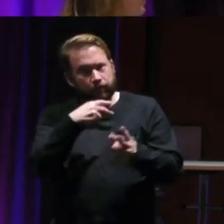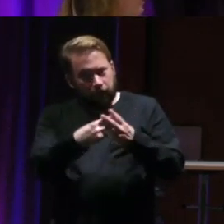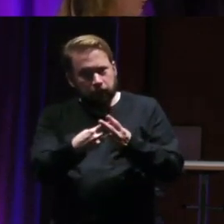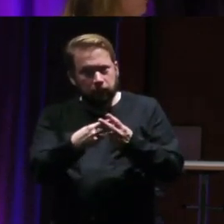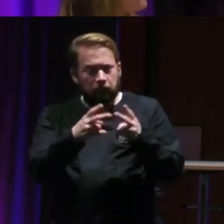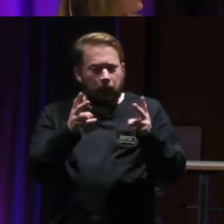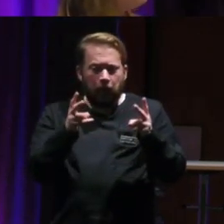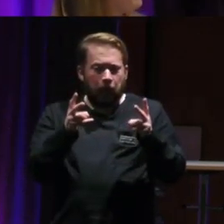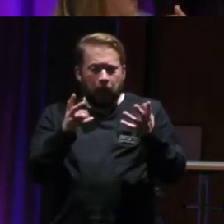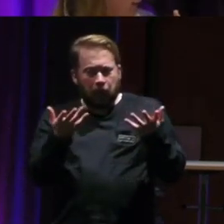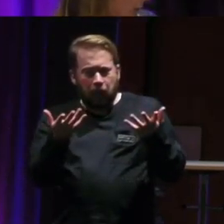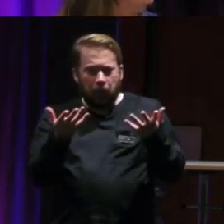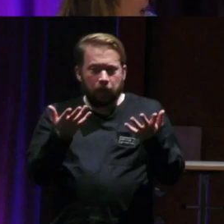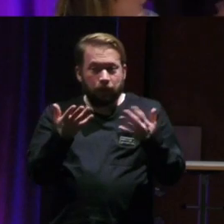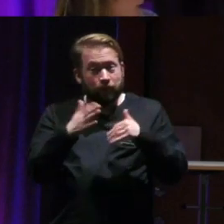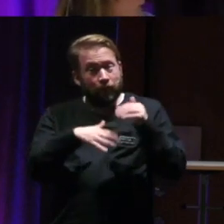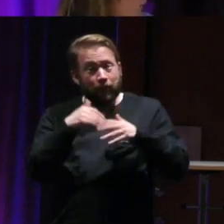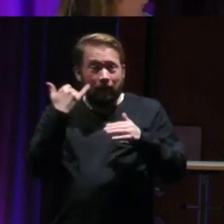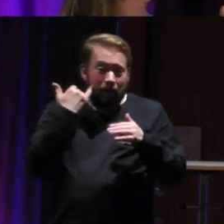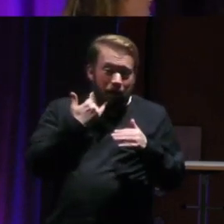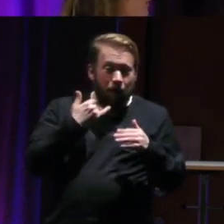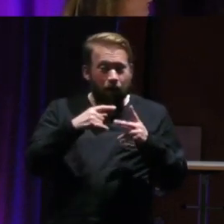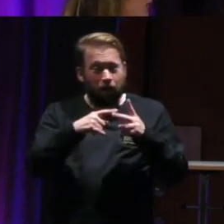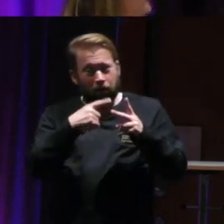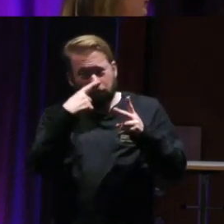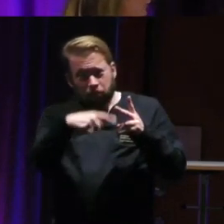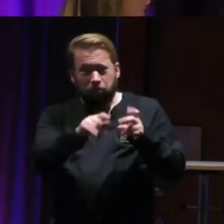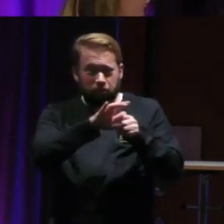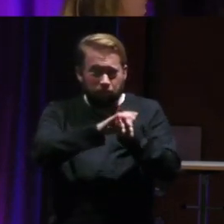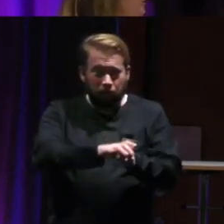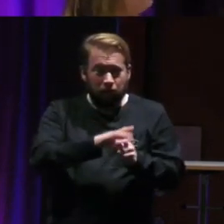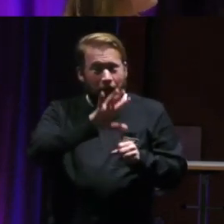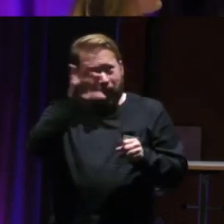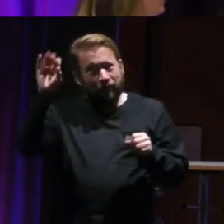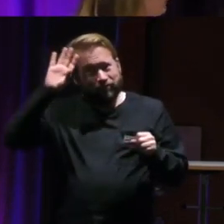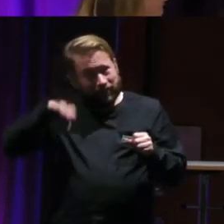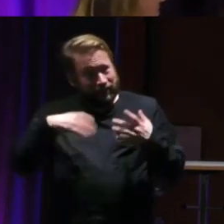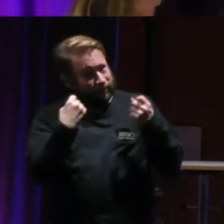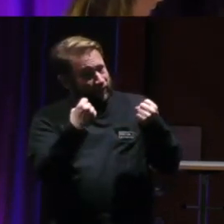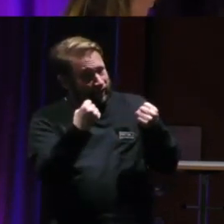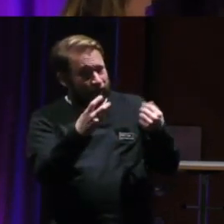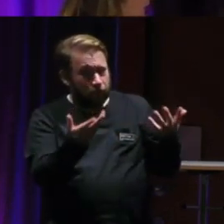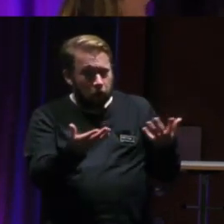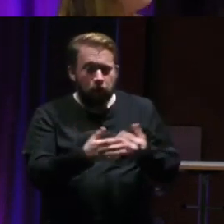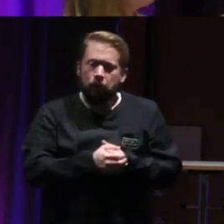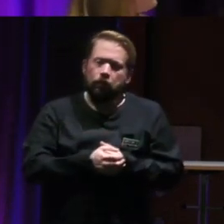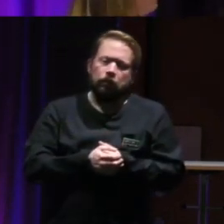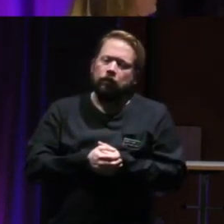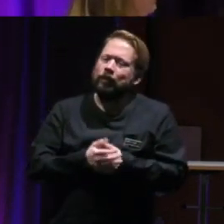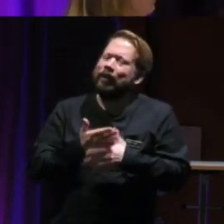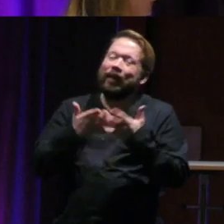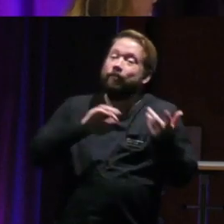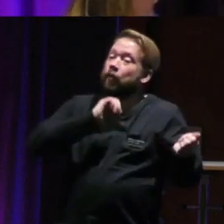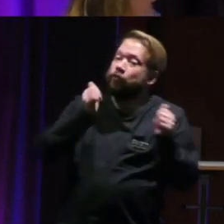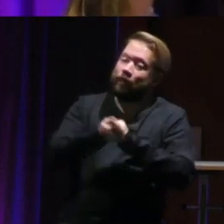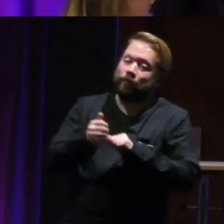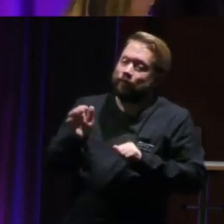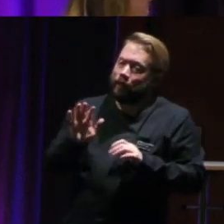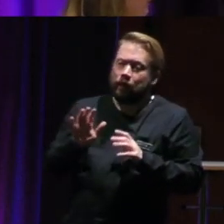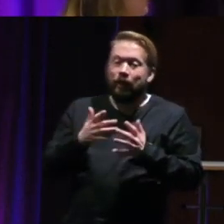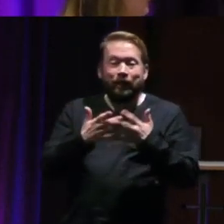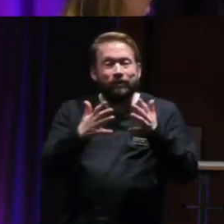or you're in prison. It's like the outside world knowing that's very important, even though nothing really. You won't be released,